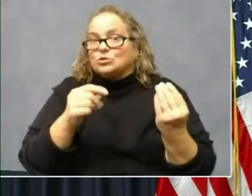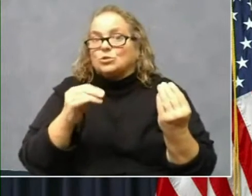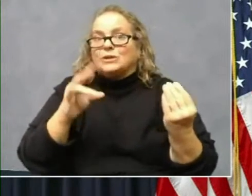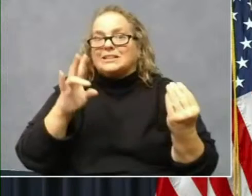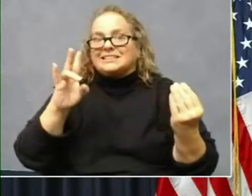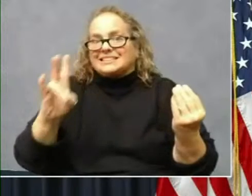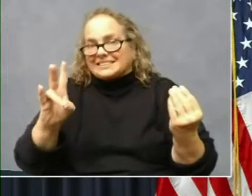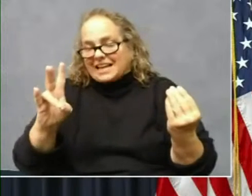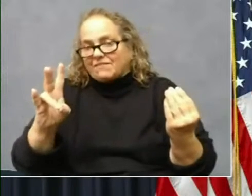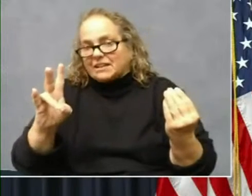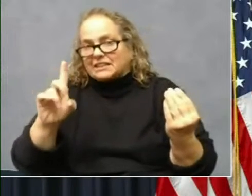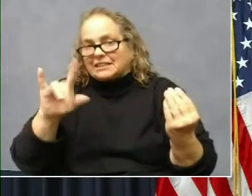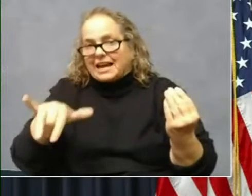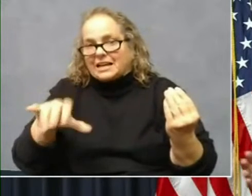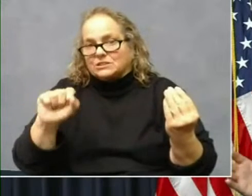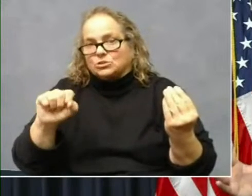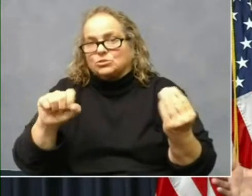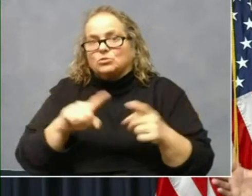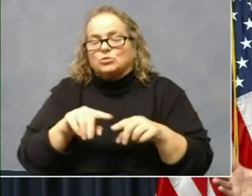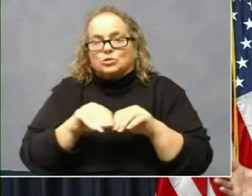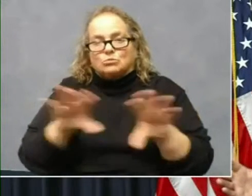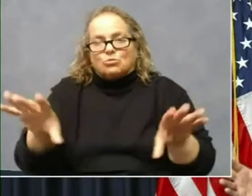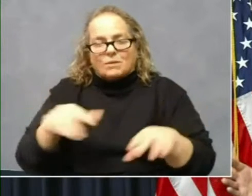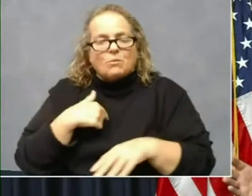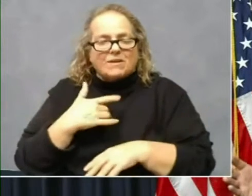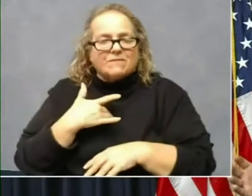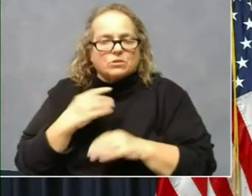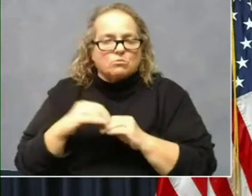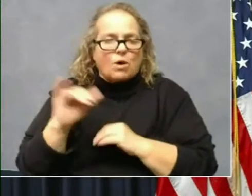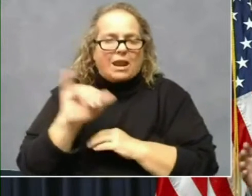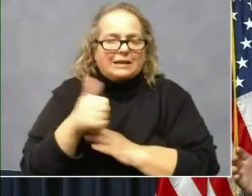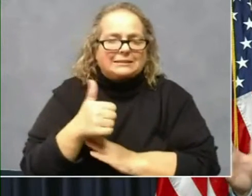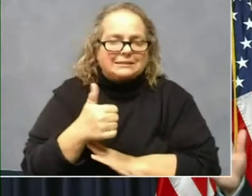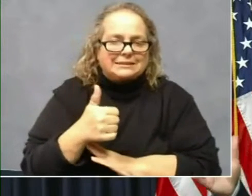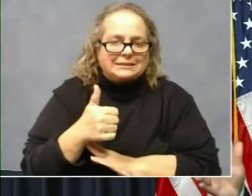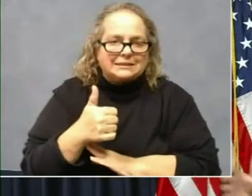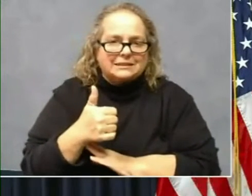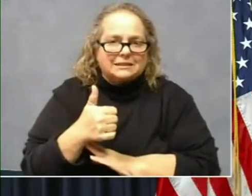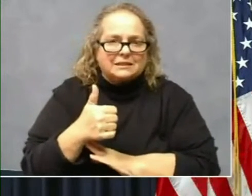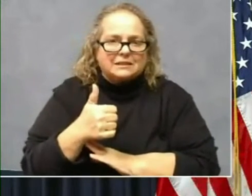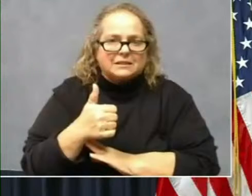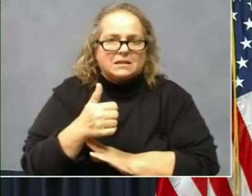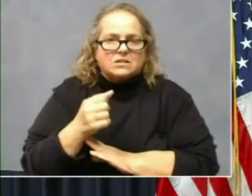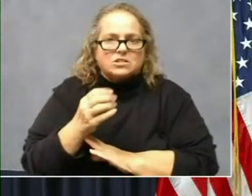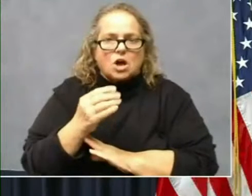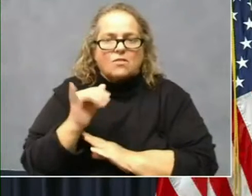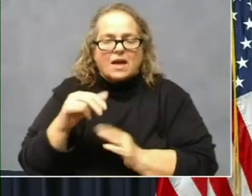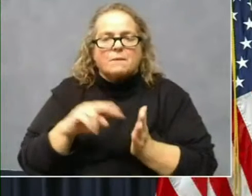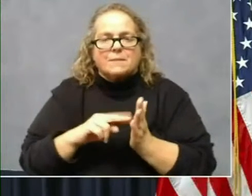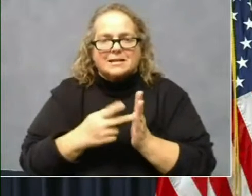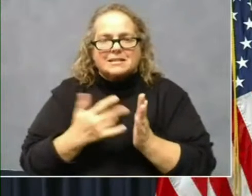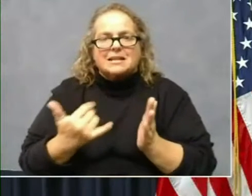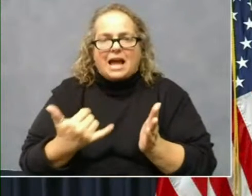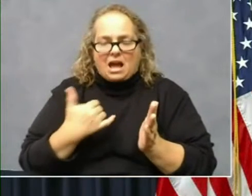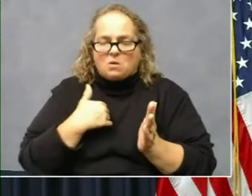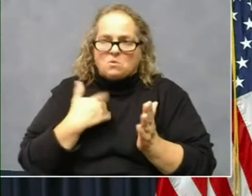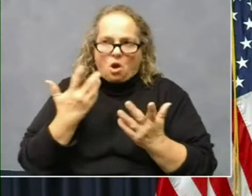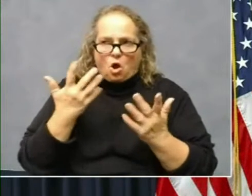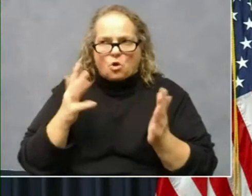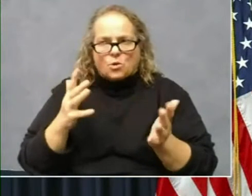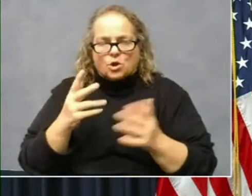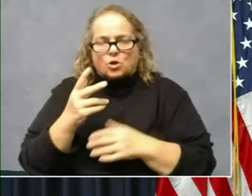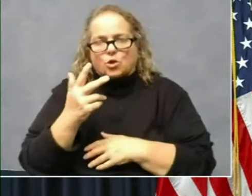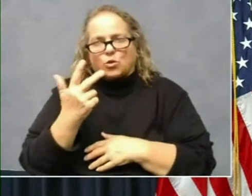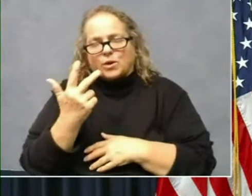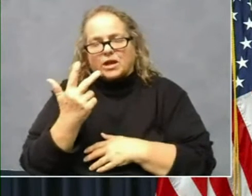more like 10, then we've gotten through 3 or 2 or 2.5 of those cycles. We do think